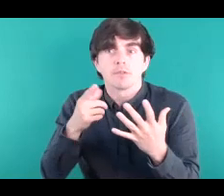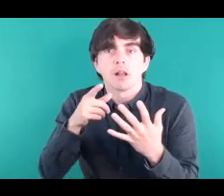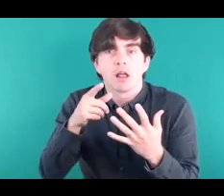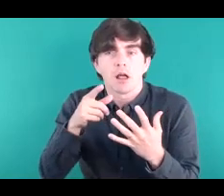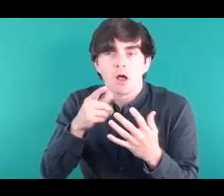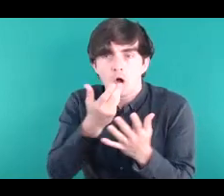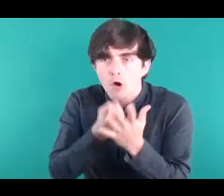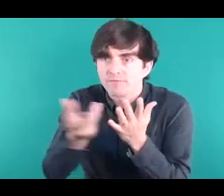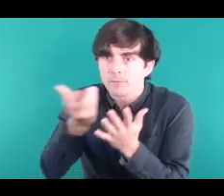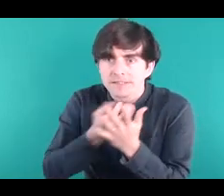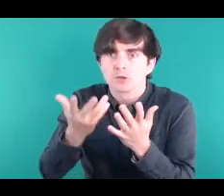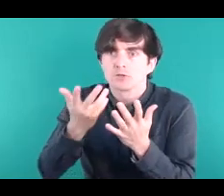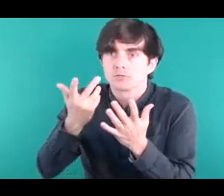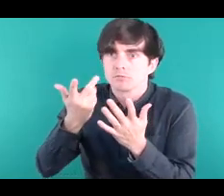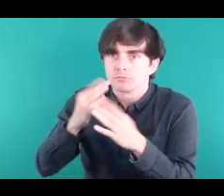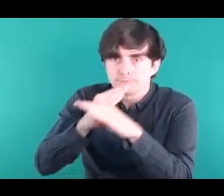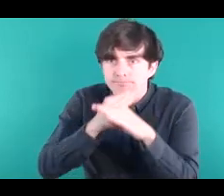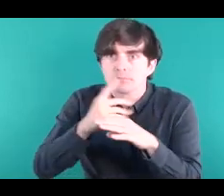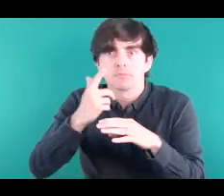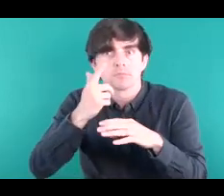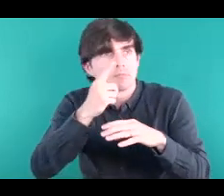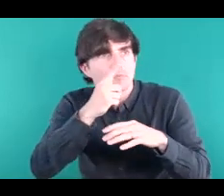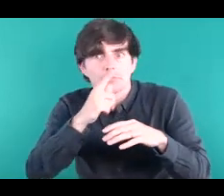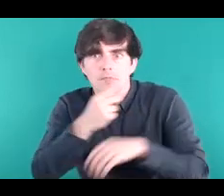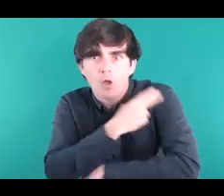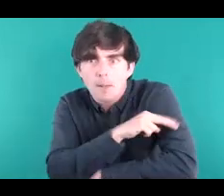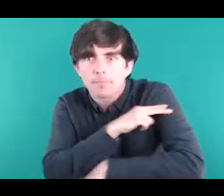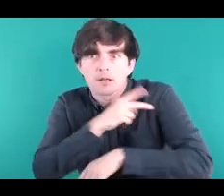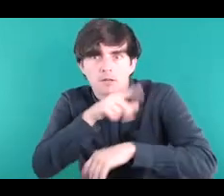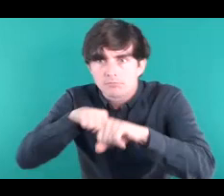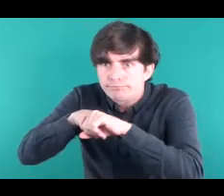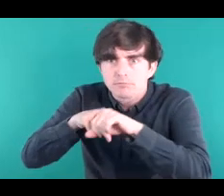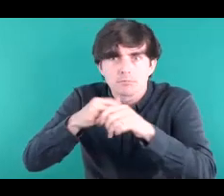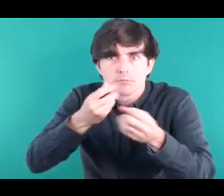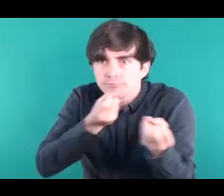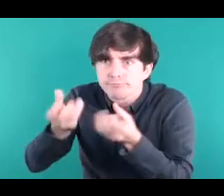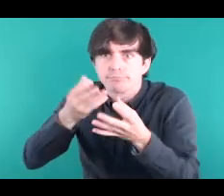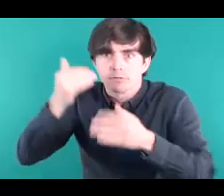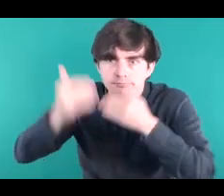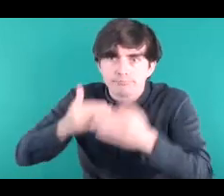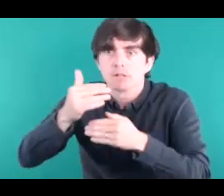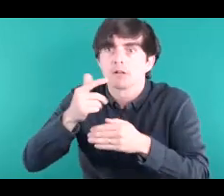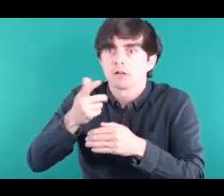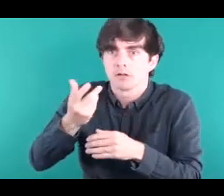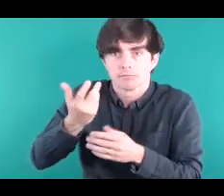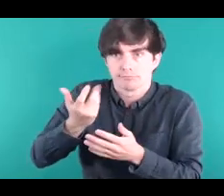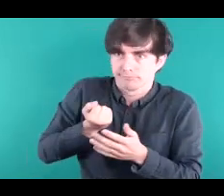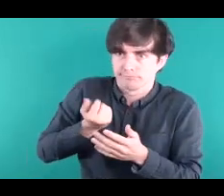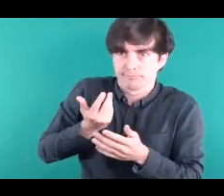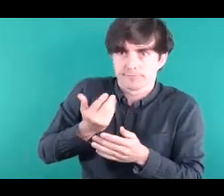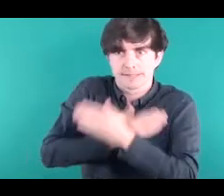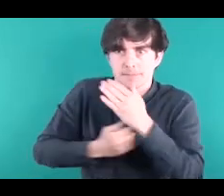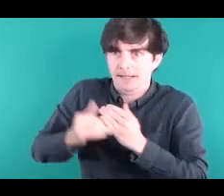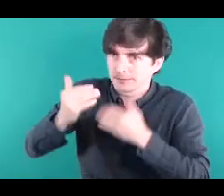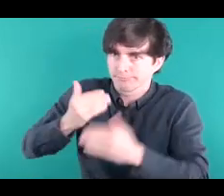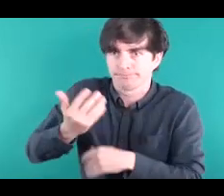for persons with disabilities, and of course, in many countries, the issue of deinstitutionalization, how to build